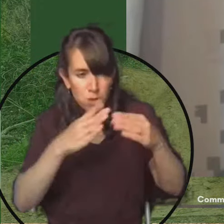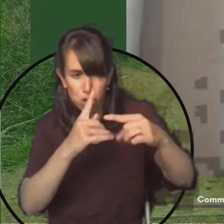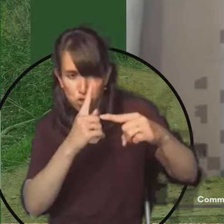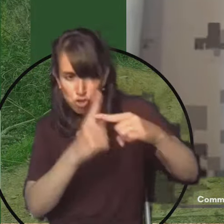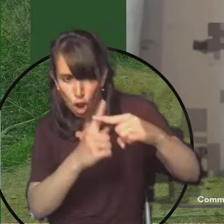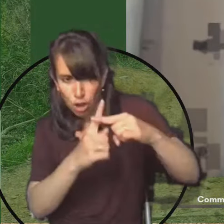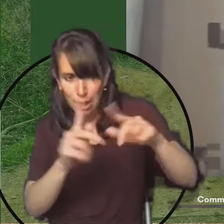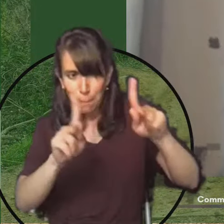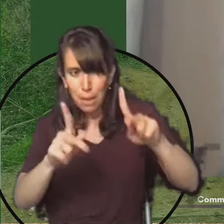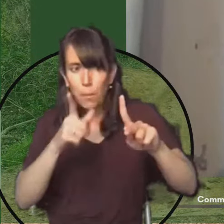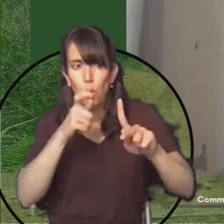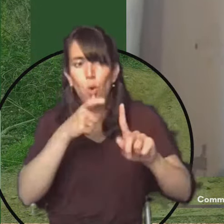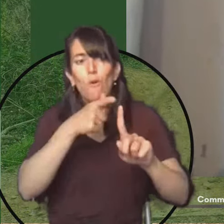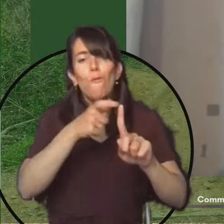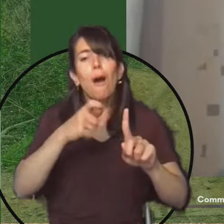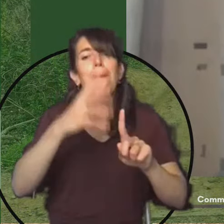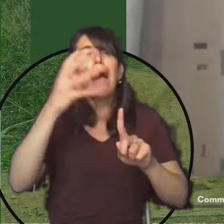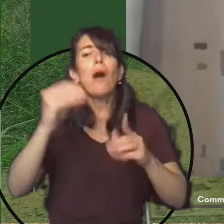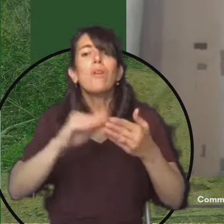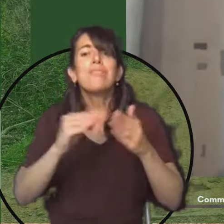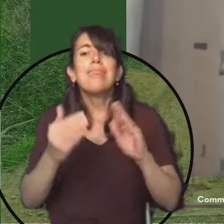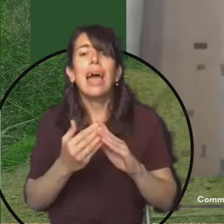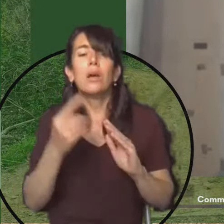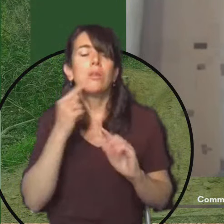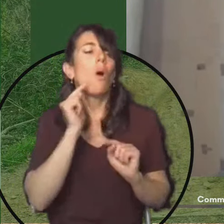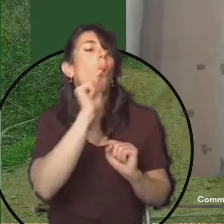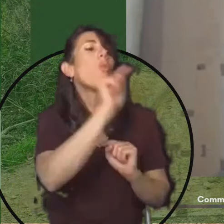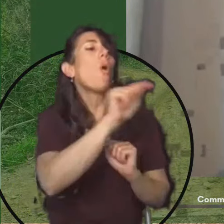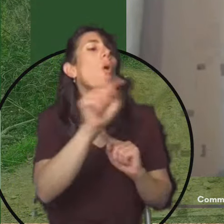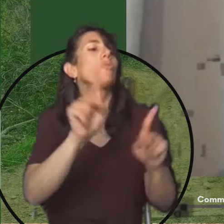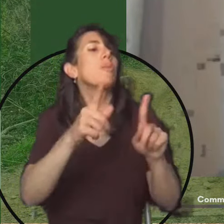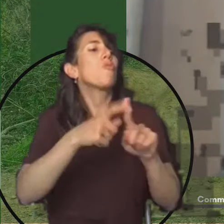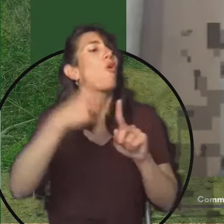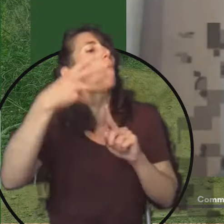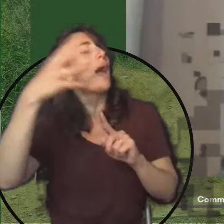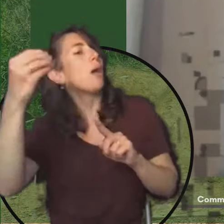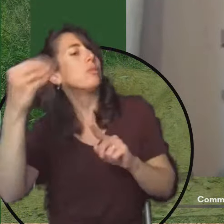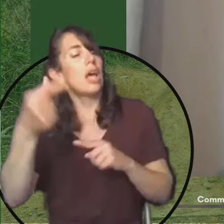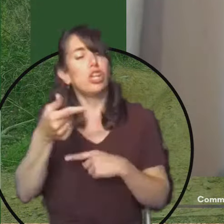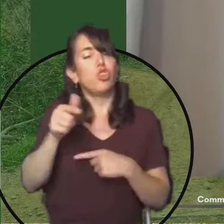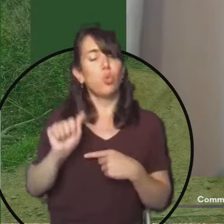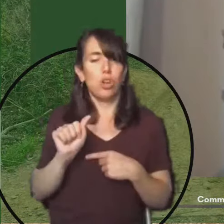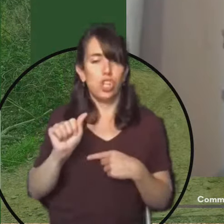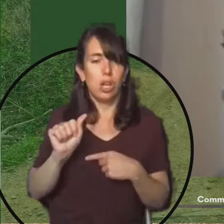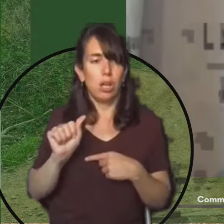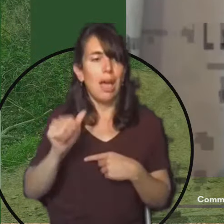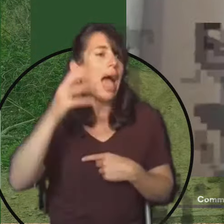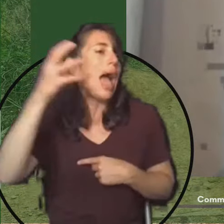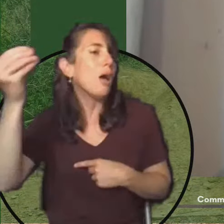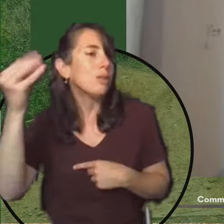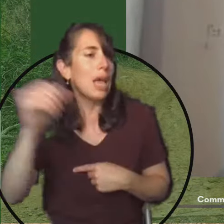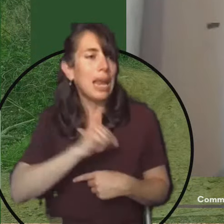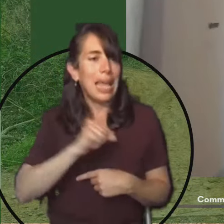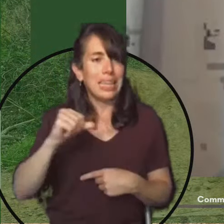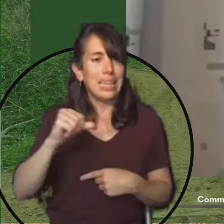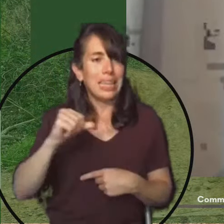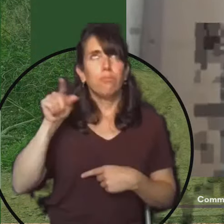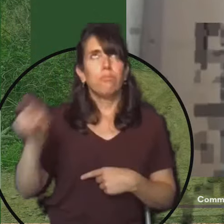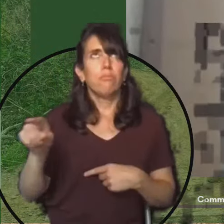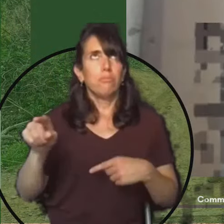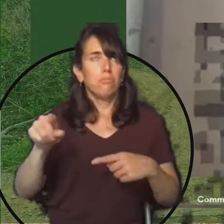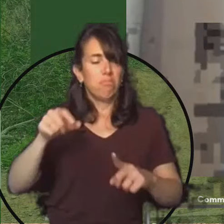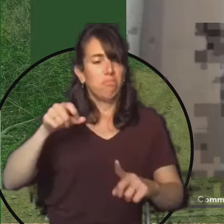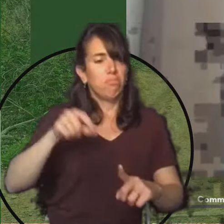to pinpoint a narrative that they were trying to give around how it was out-of-towners who were stirring up this